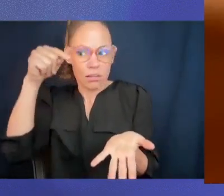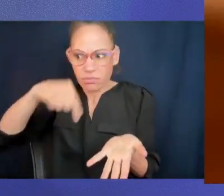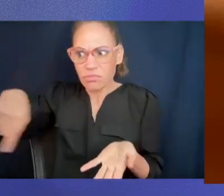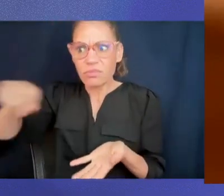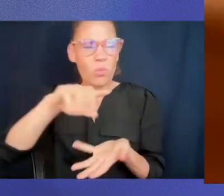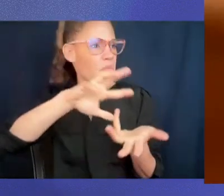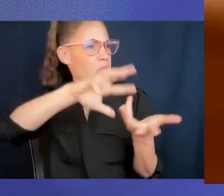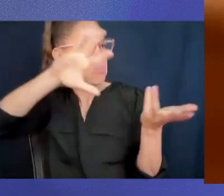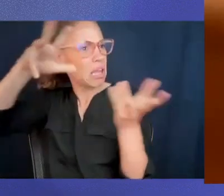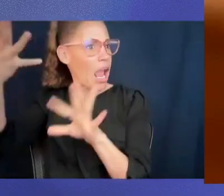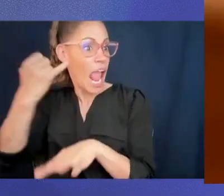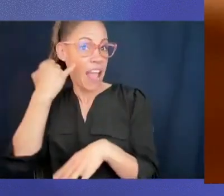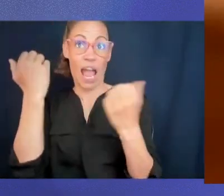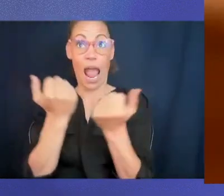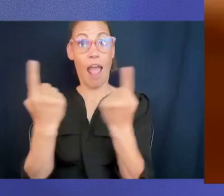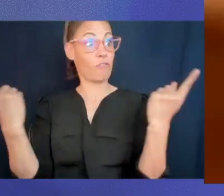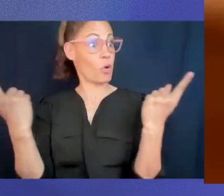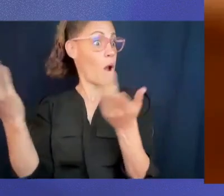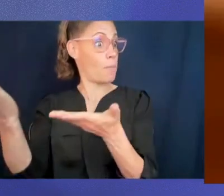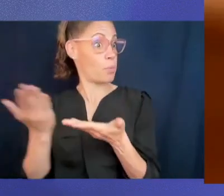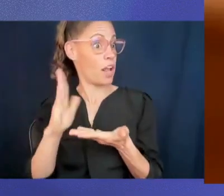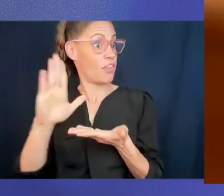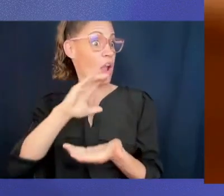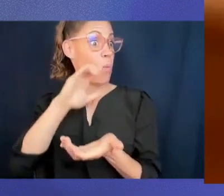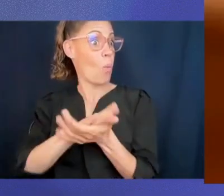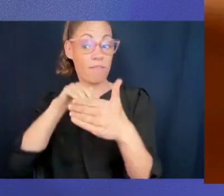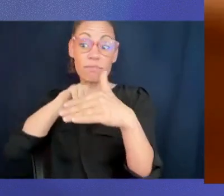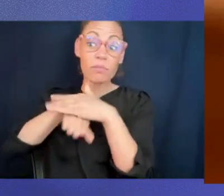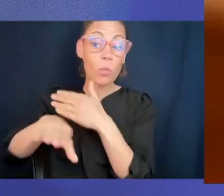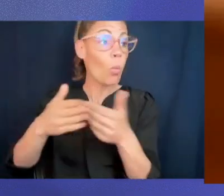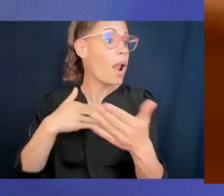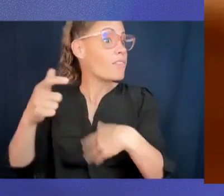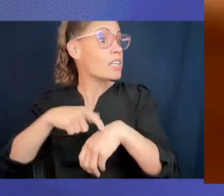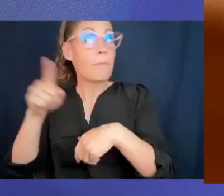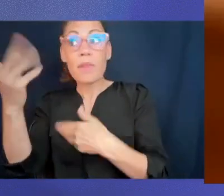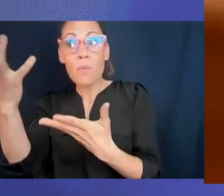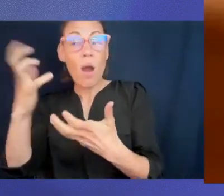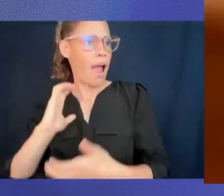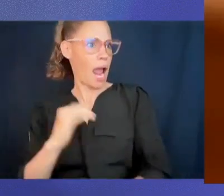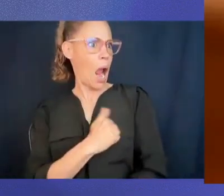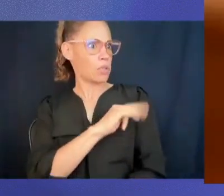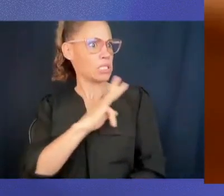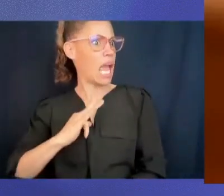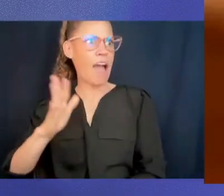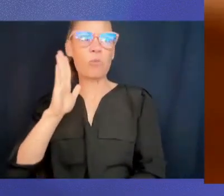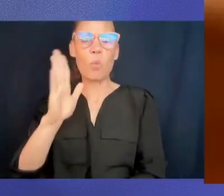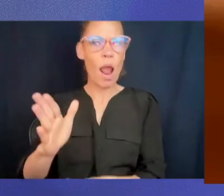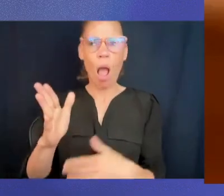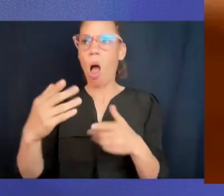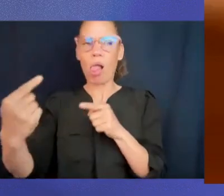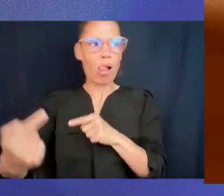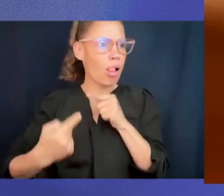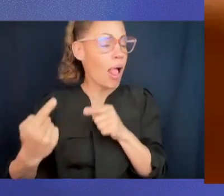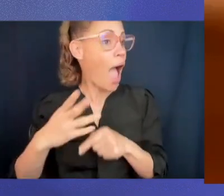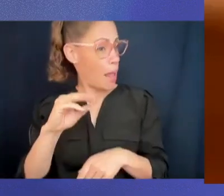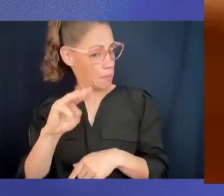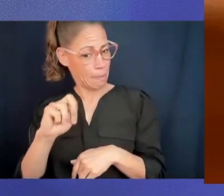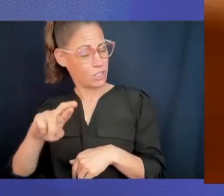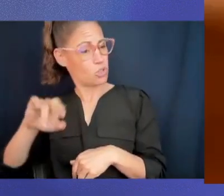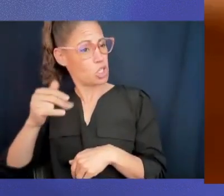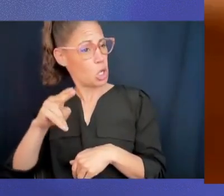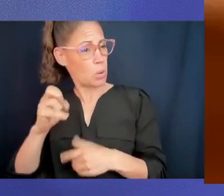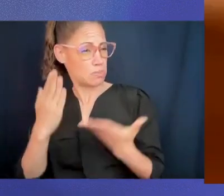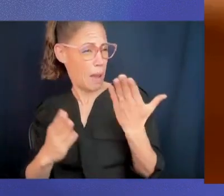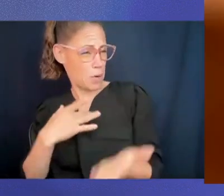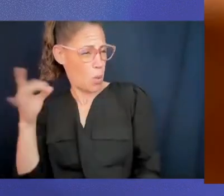come in whenever they wanted? It would be very inconvenient for our staff, and Mr. Jones might not like your wife. I said,